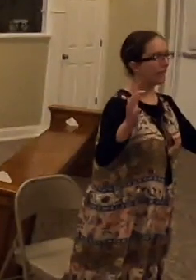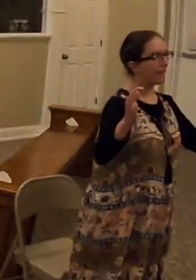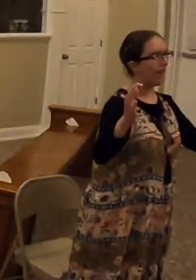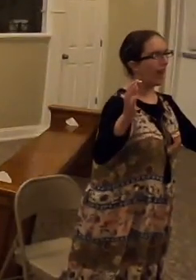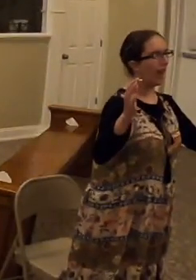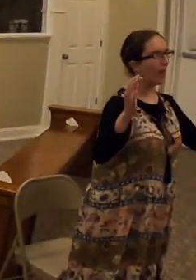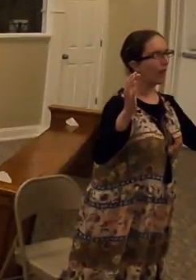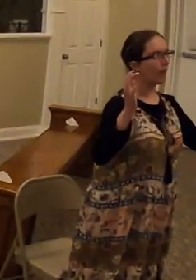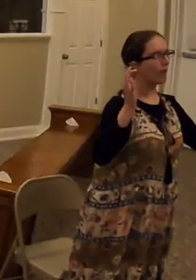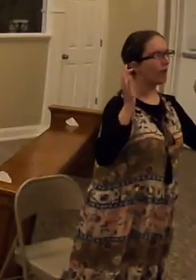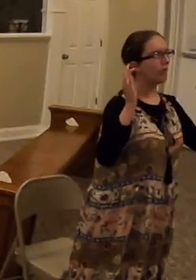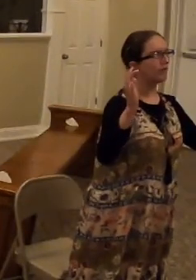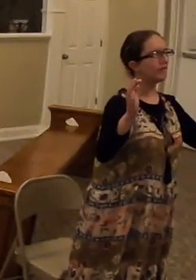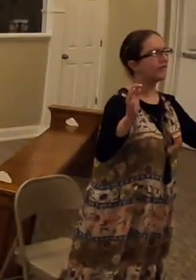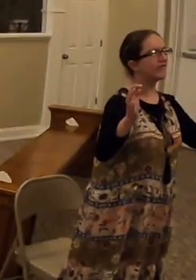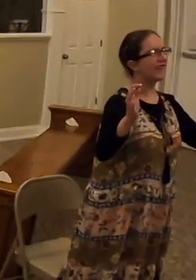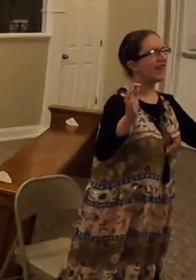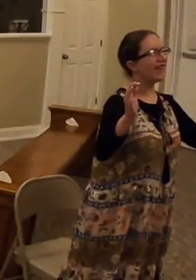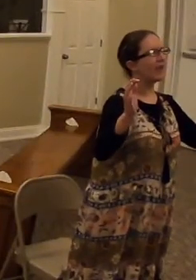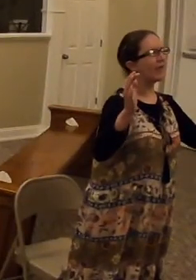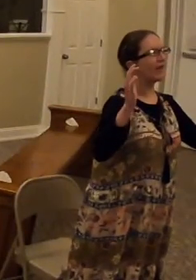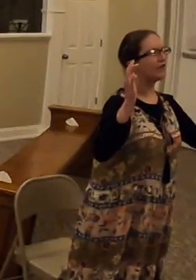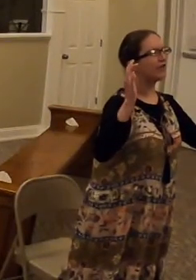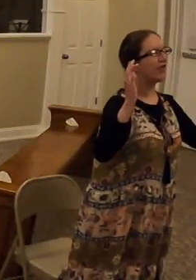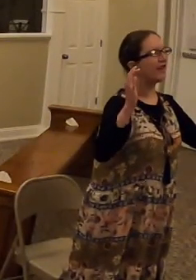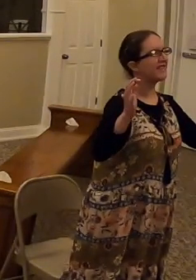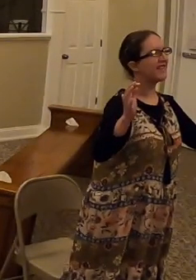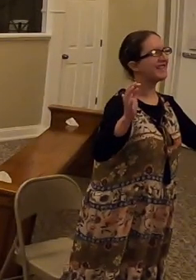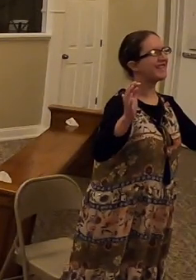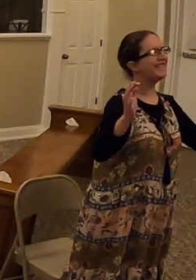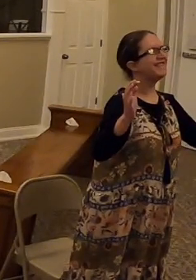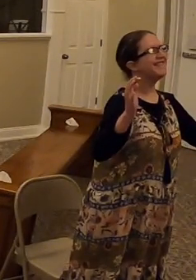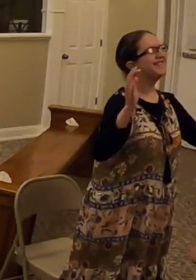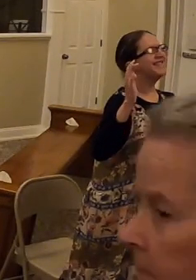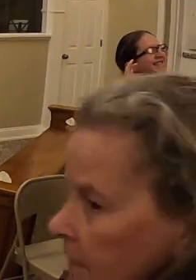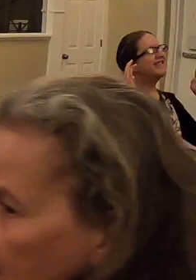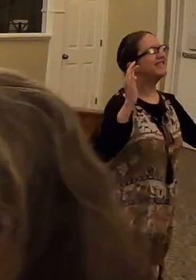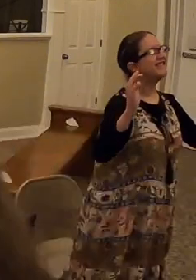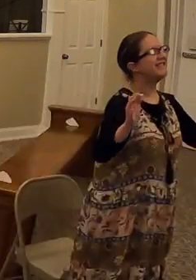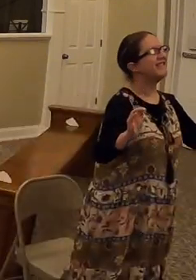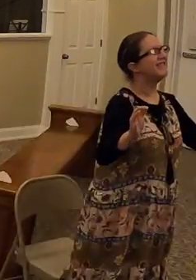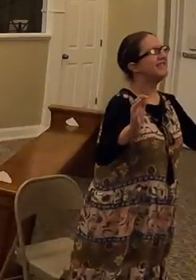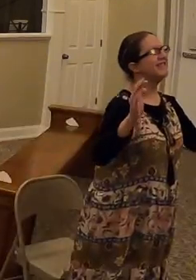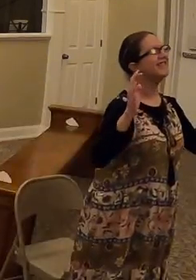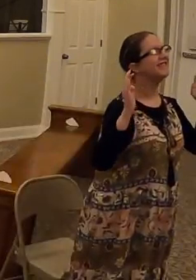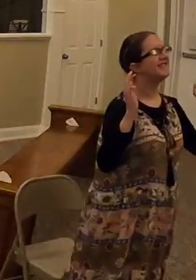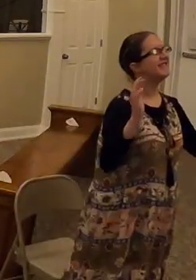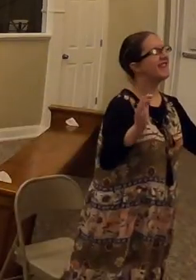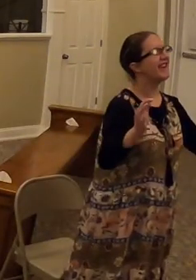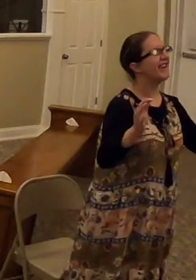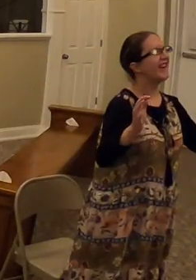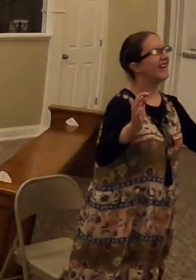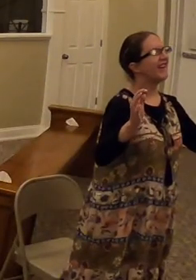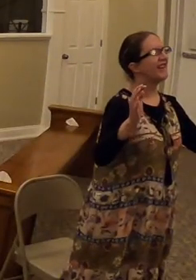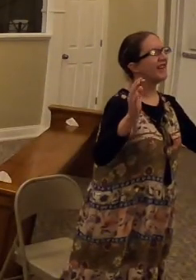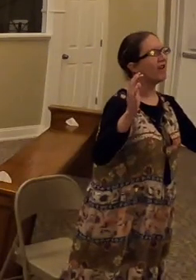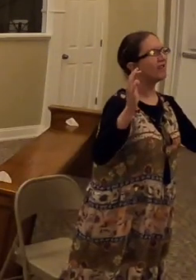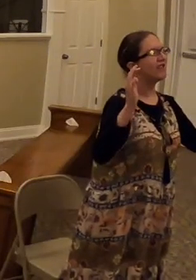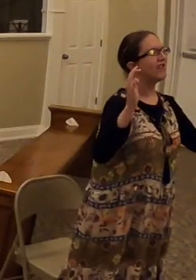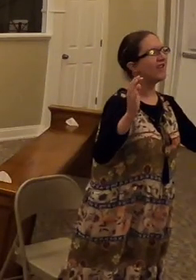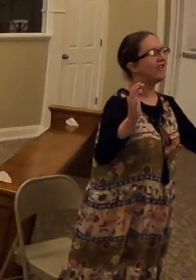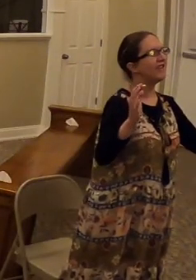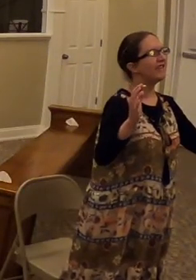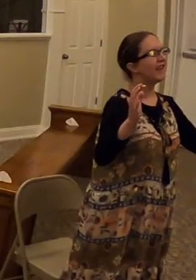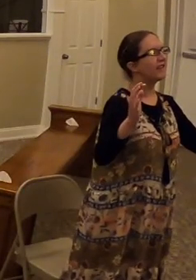walk into your house and to lift our hands and to worship you, God. Lord, it's so awesome to feel your presence here right